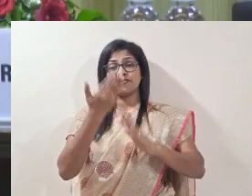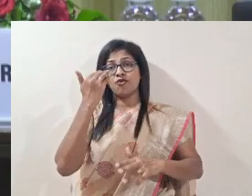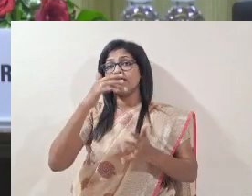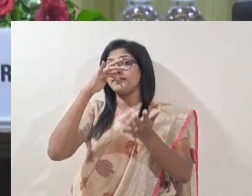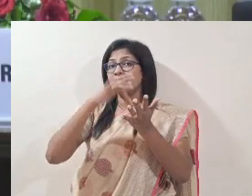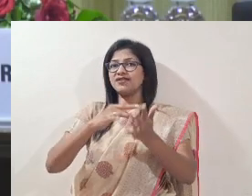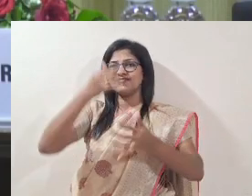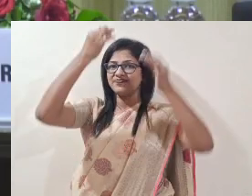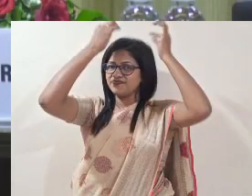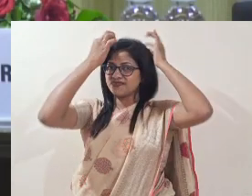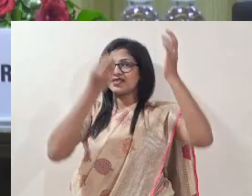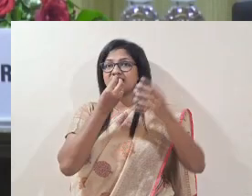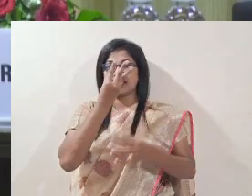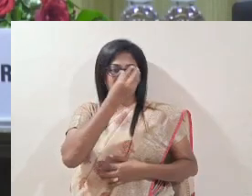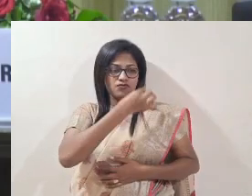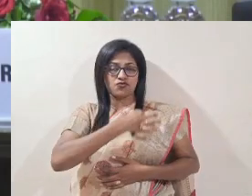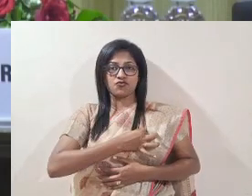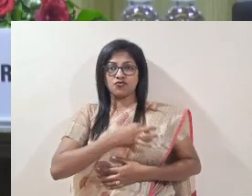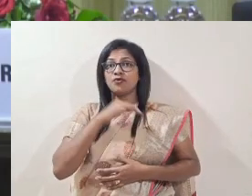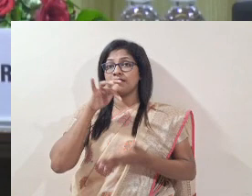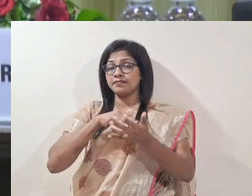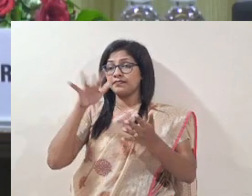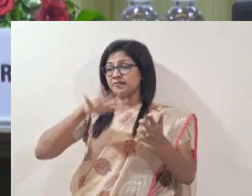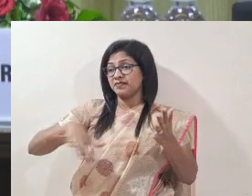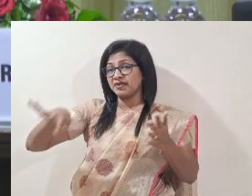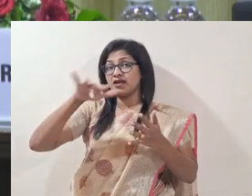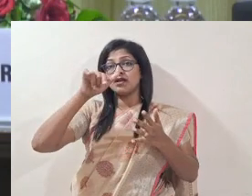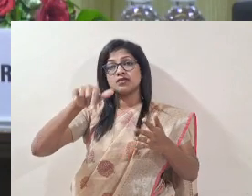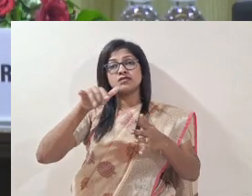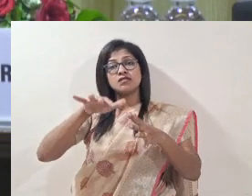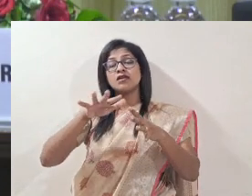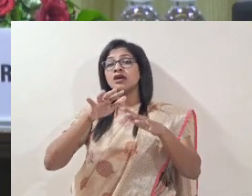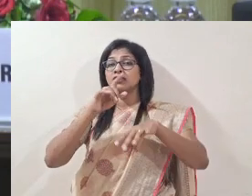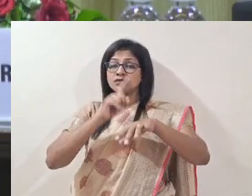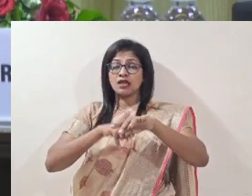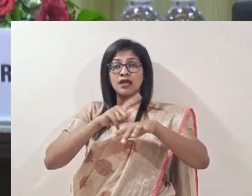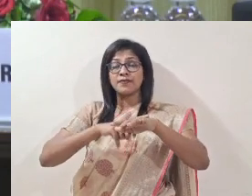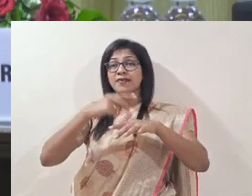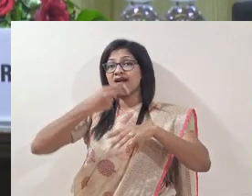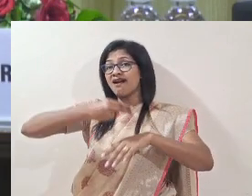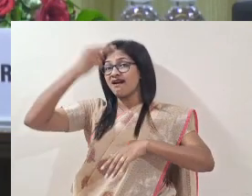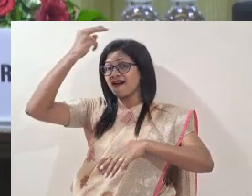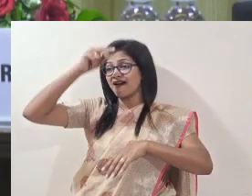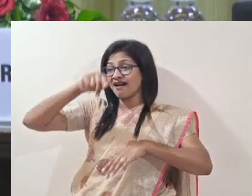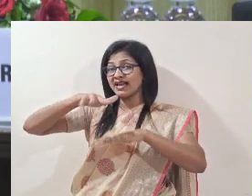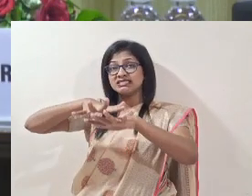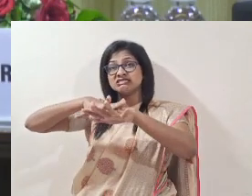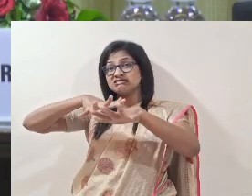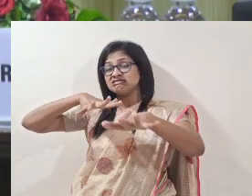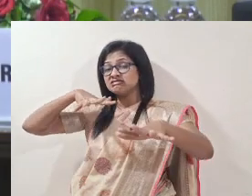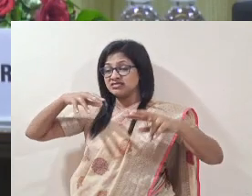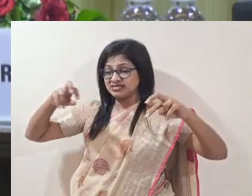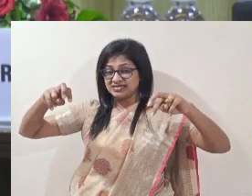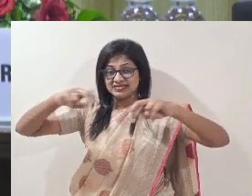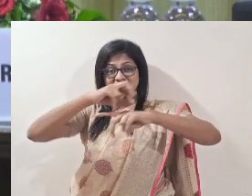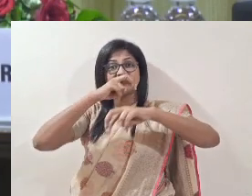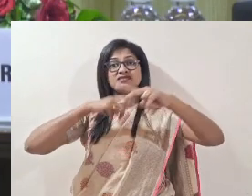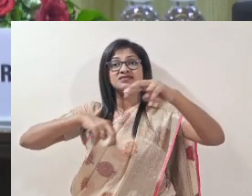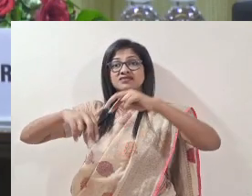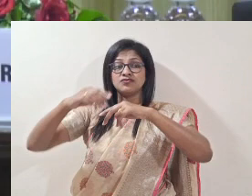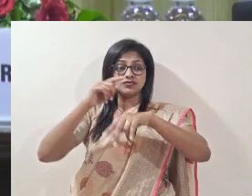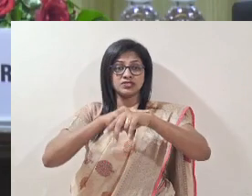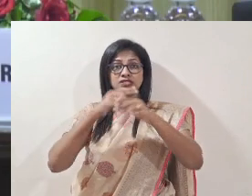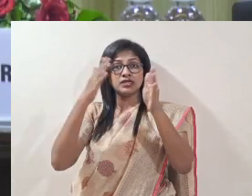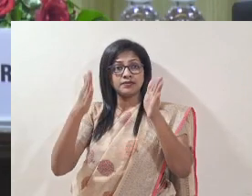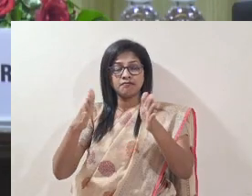example Nehru Place. If you see during the peak hour, it's very difficult to cross the section within a stipulated